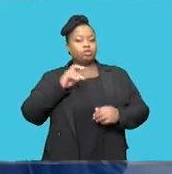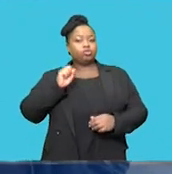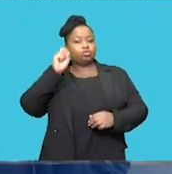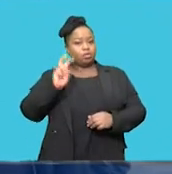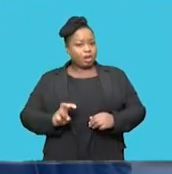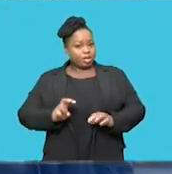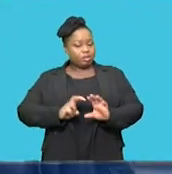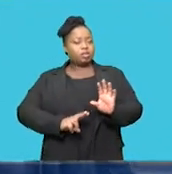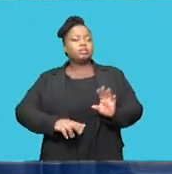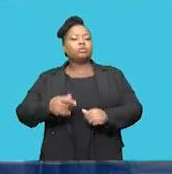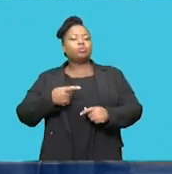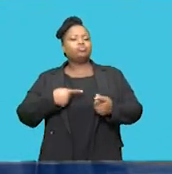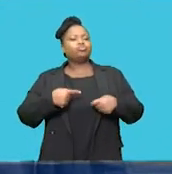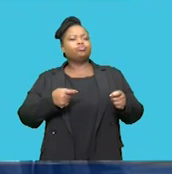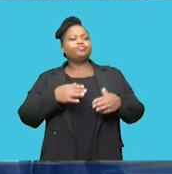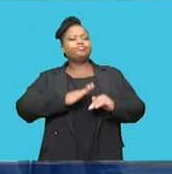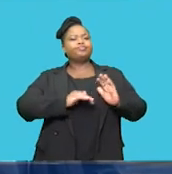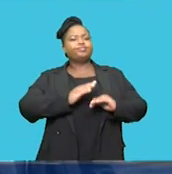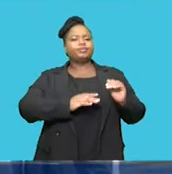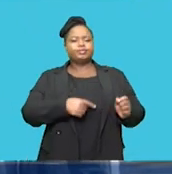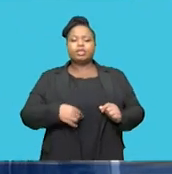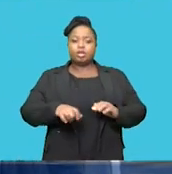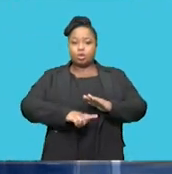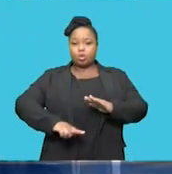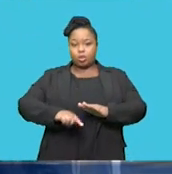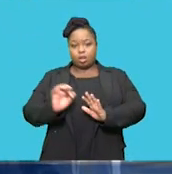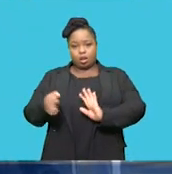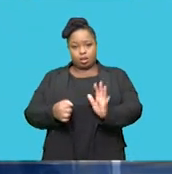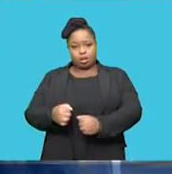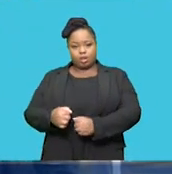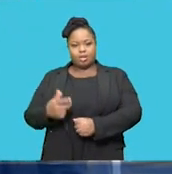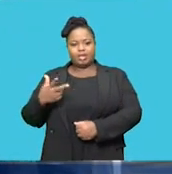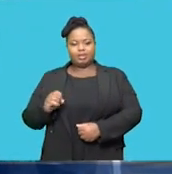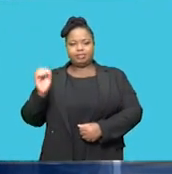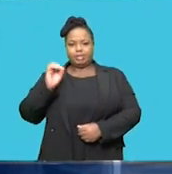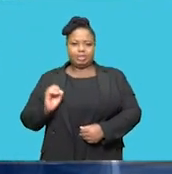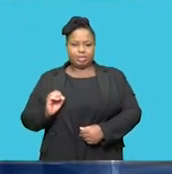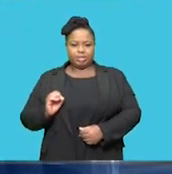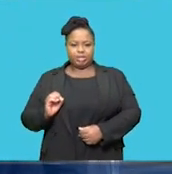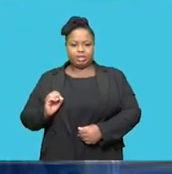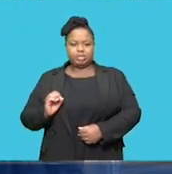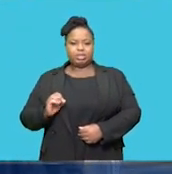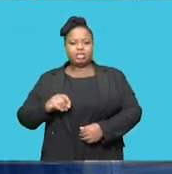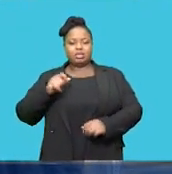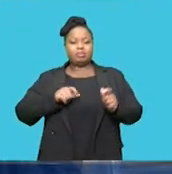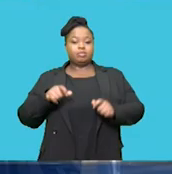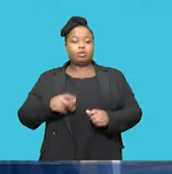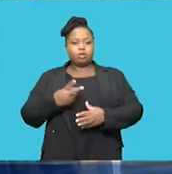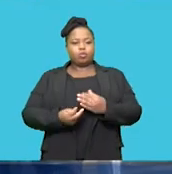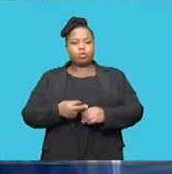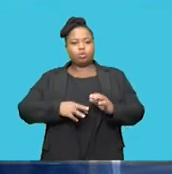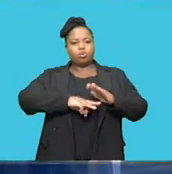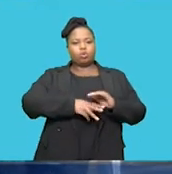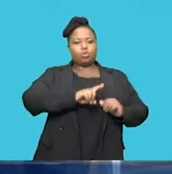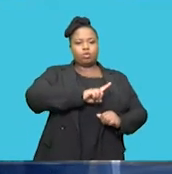there, savumelana nabo ukuthi okay shop, the local employment must be 80% of abantu bala ekuhlaleni in both wards,